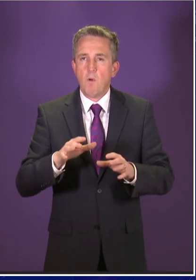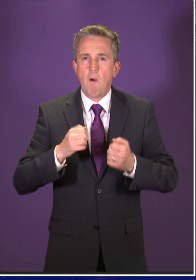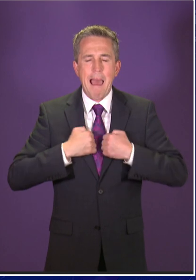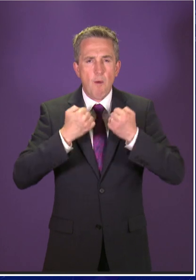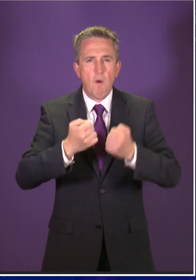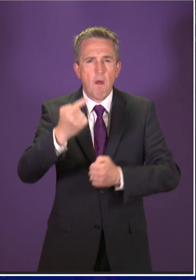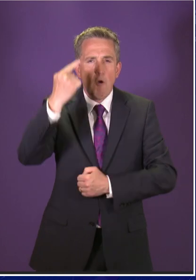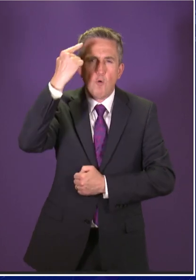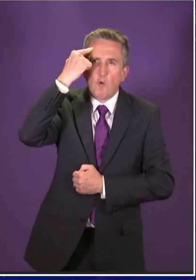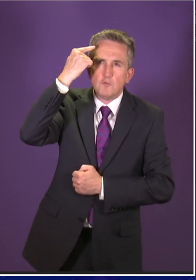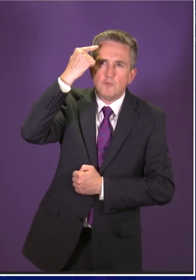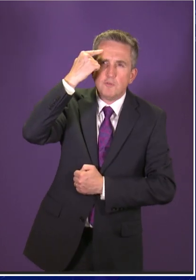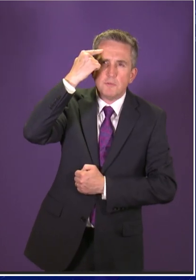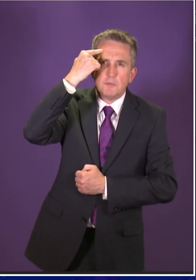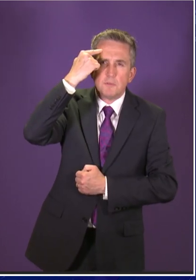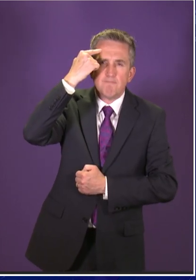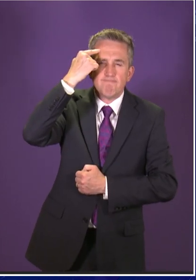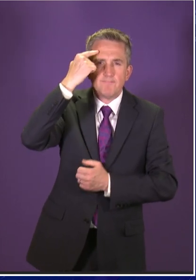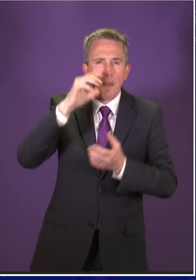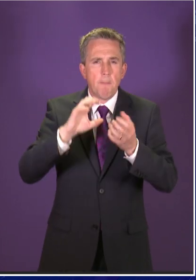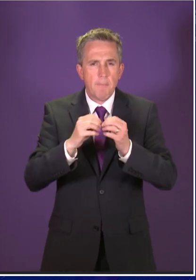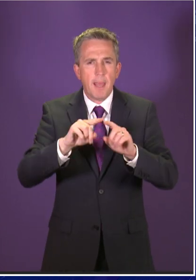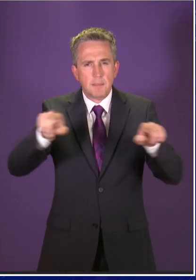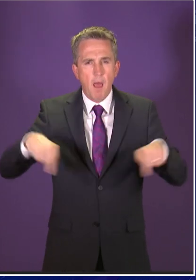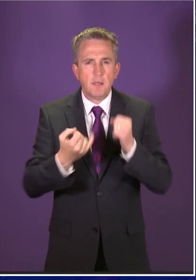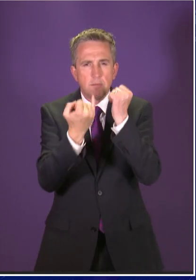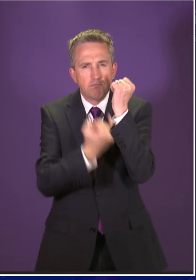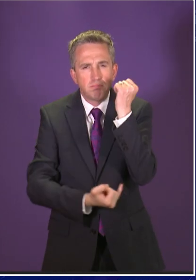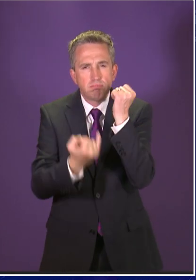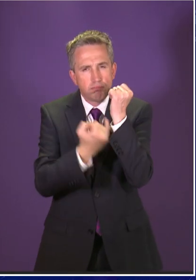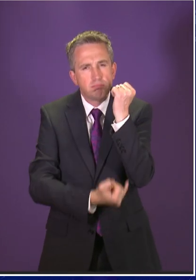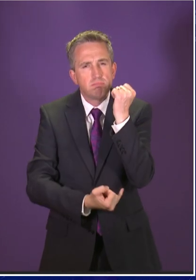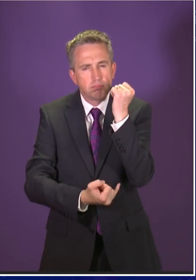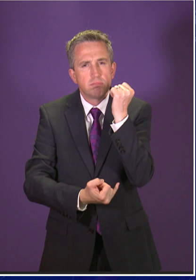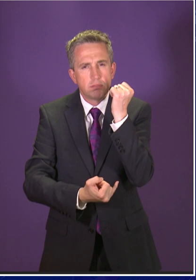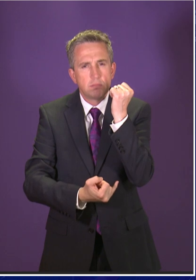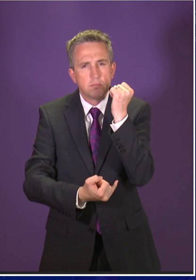conscience does make cowards of us all.